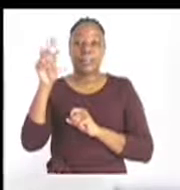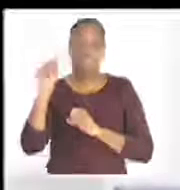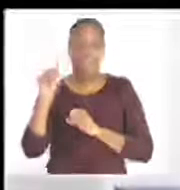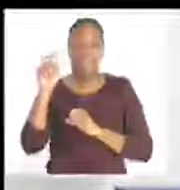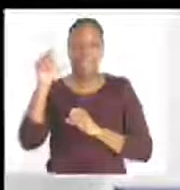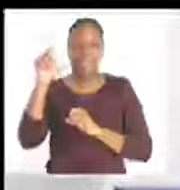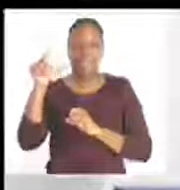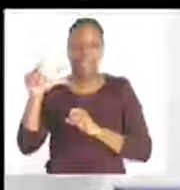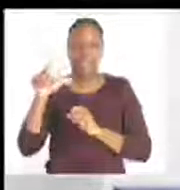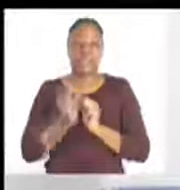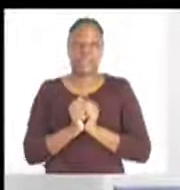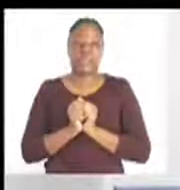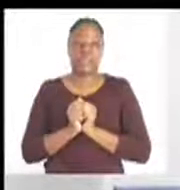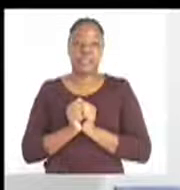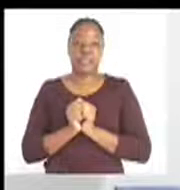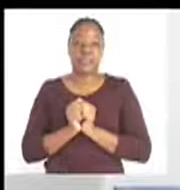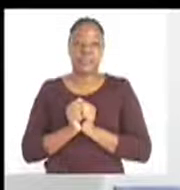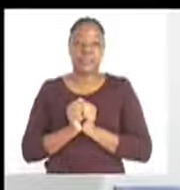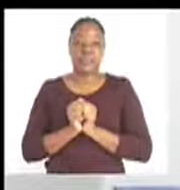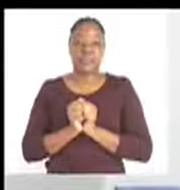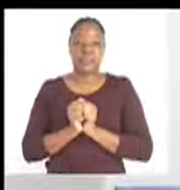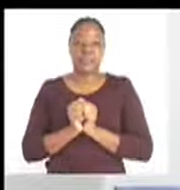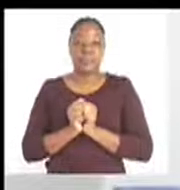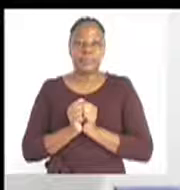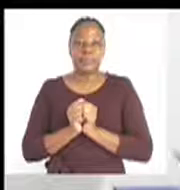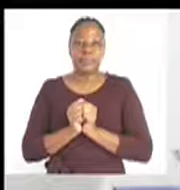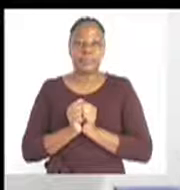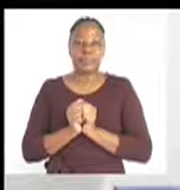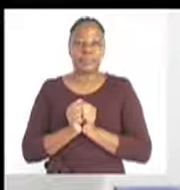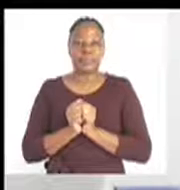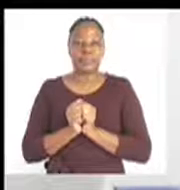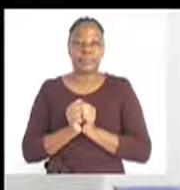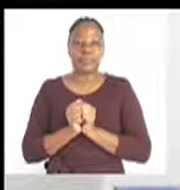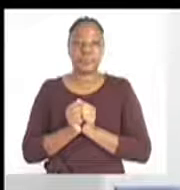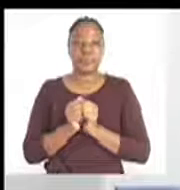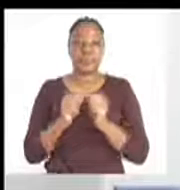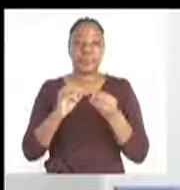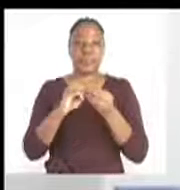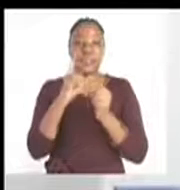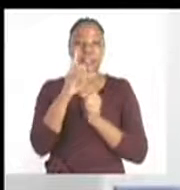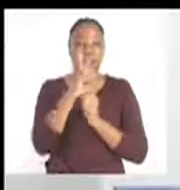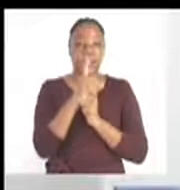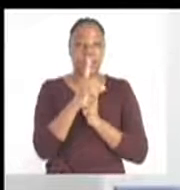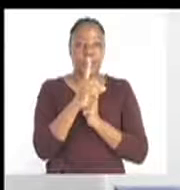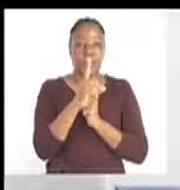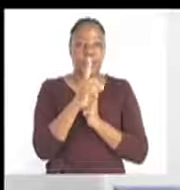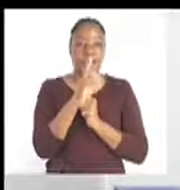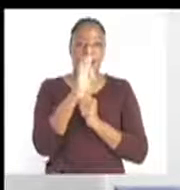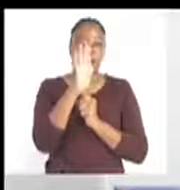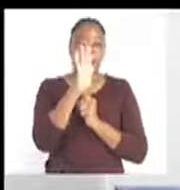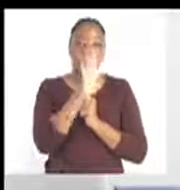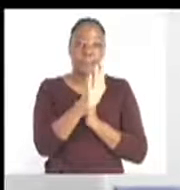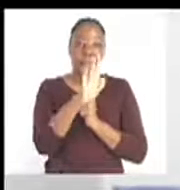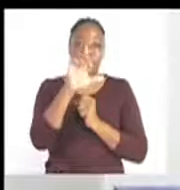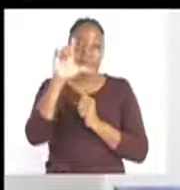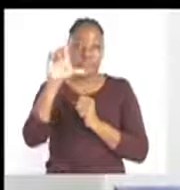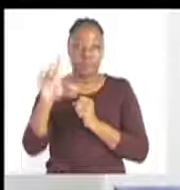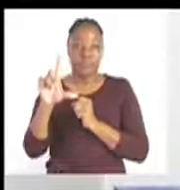board. On the board, we have number 1. Number 1 says